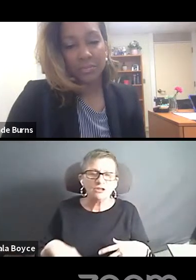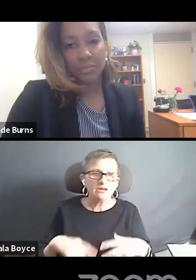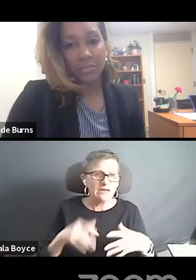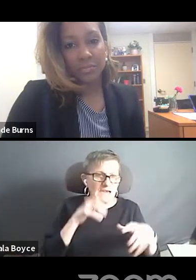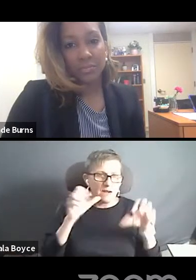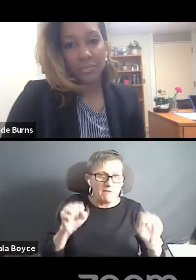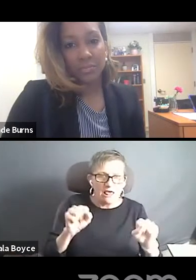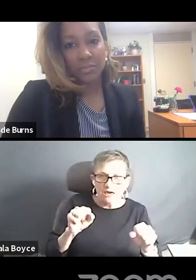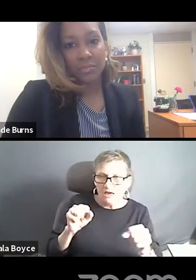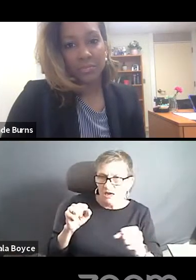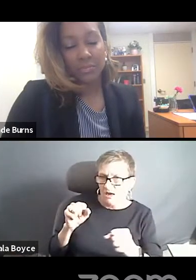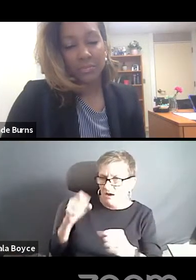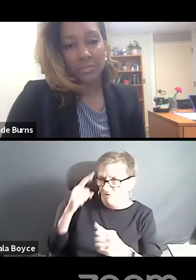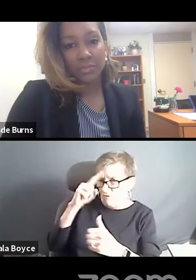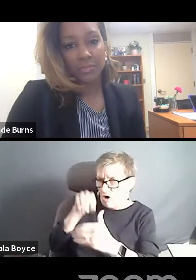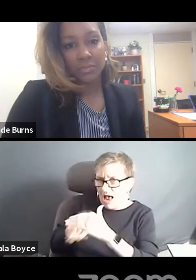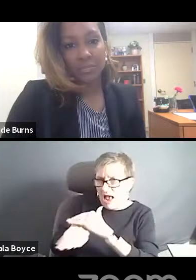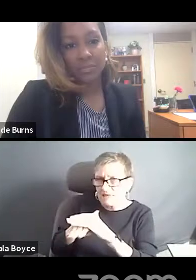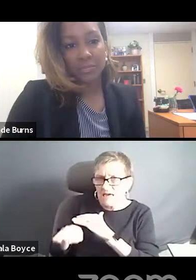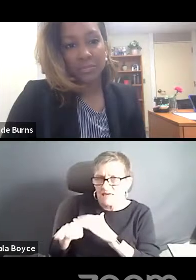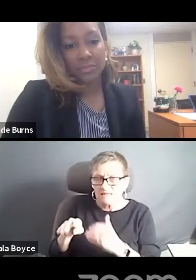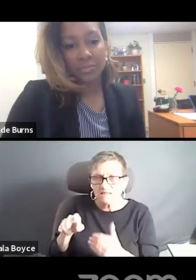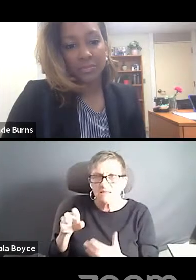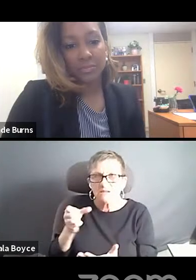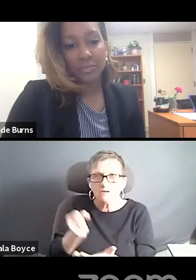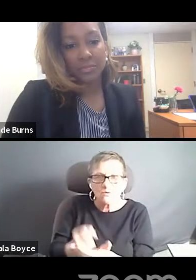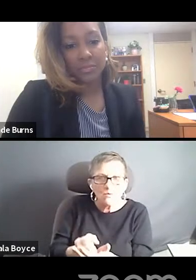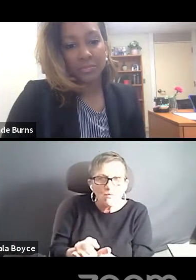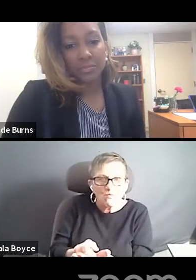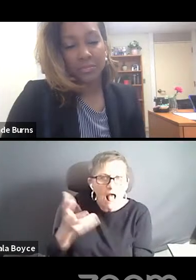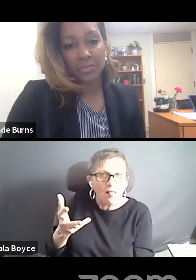to access, wealth creation